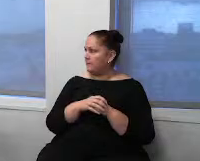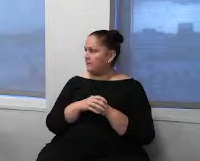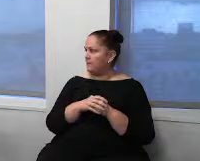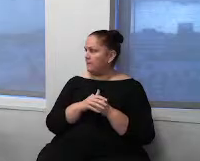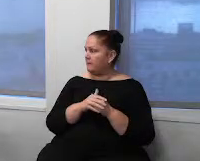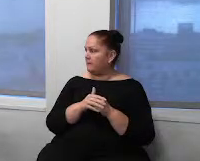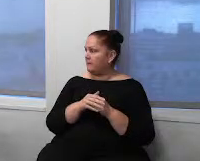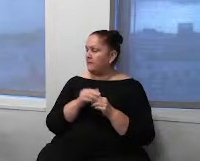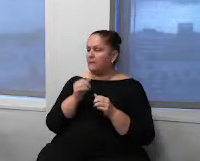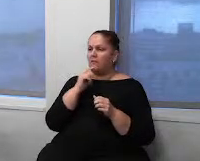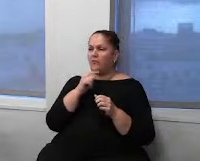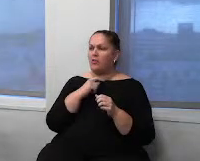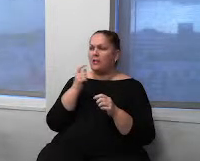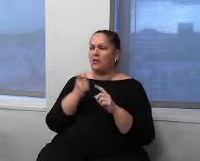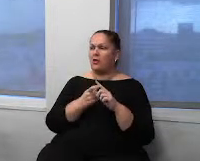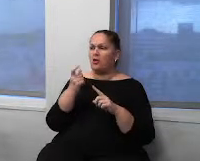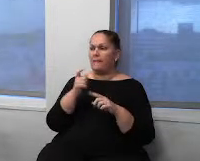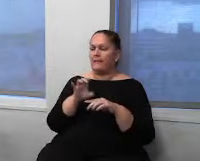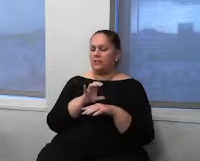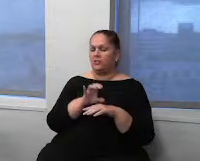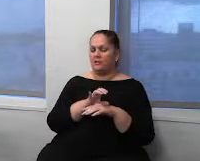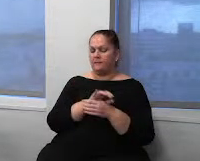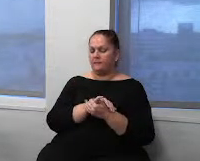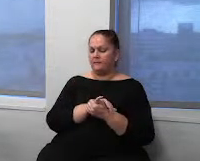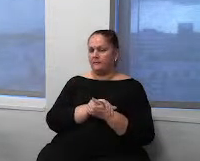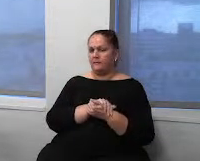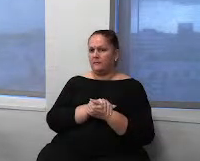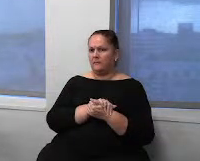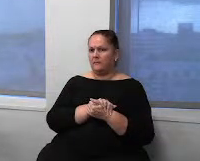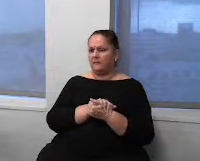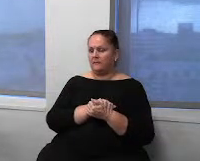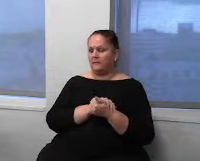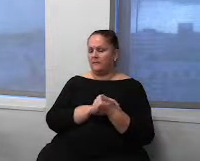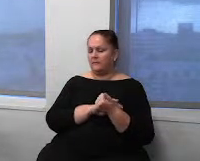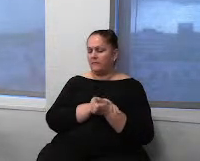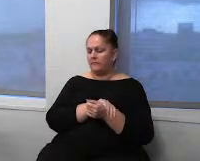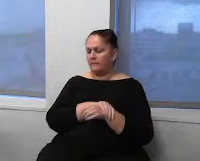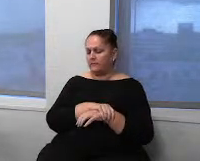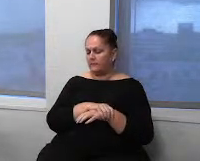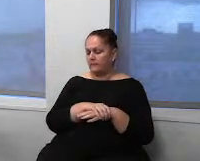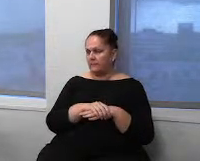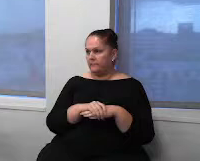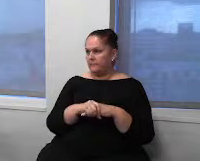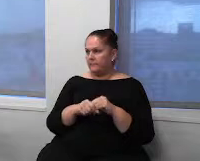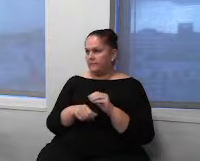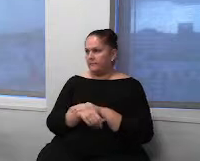As to grid automation, the